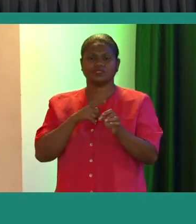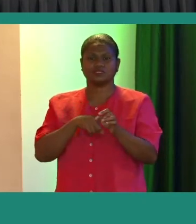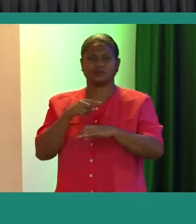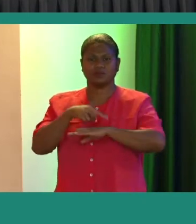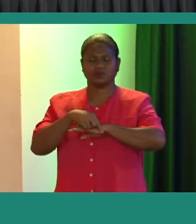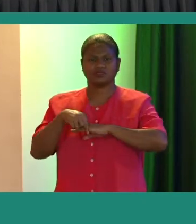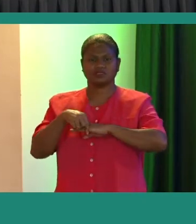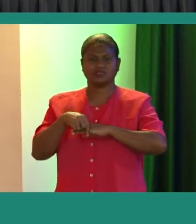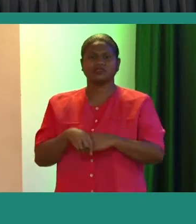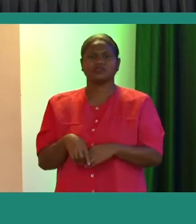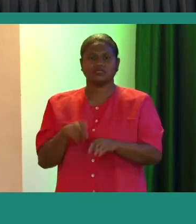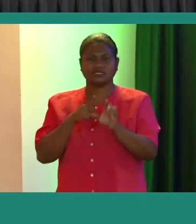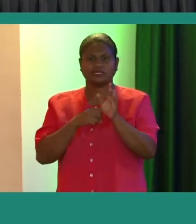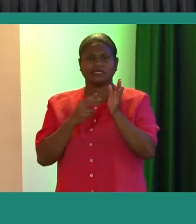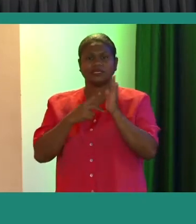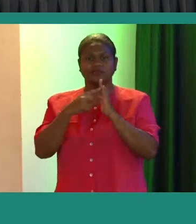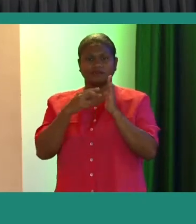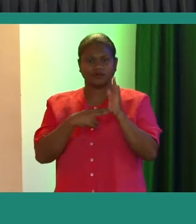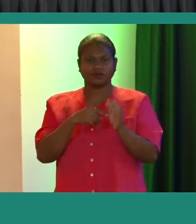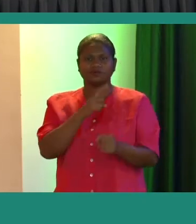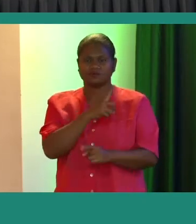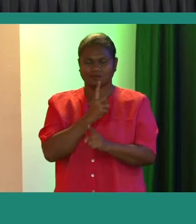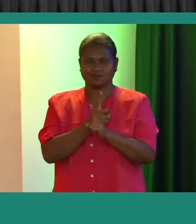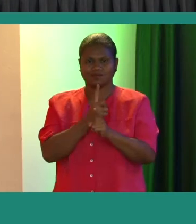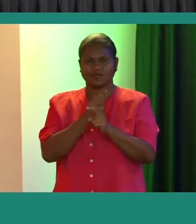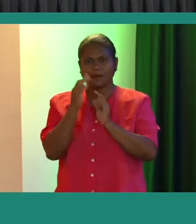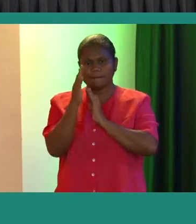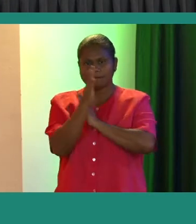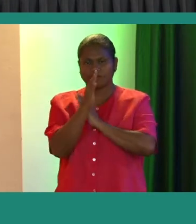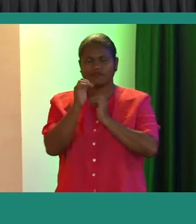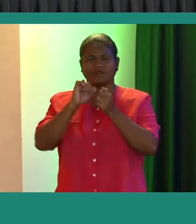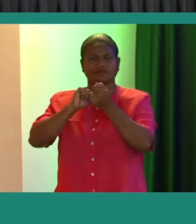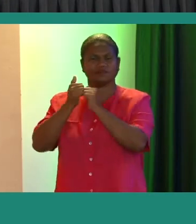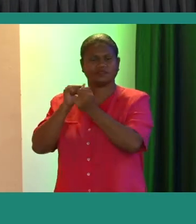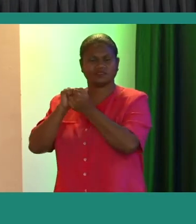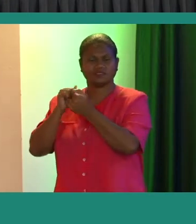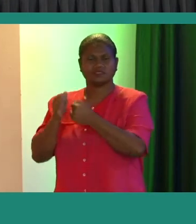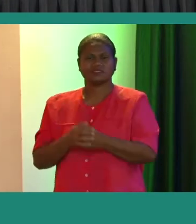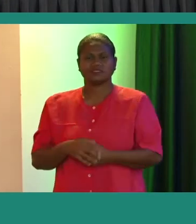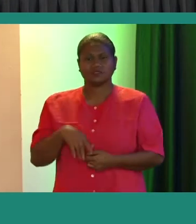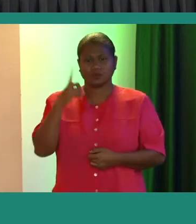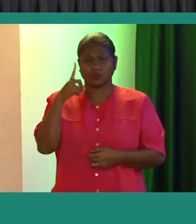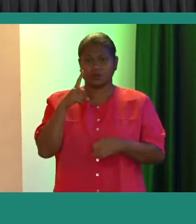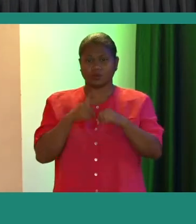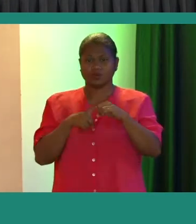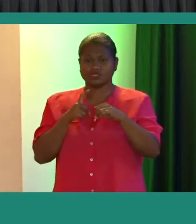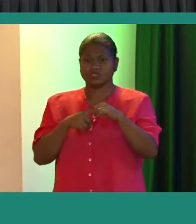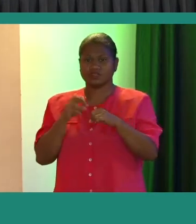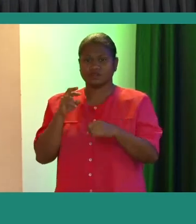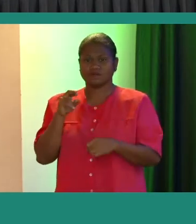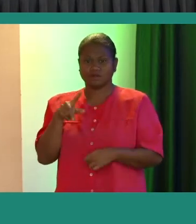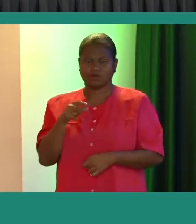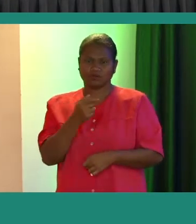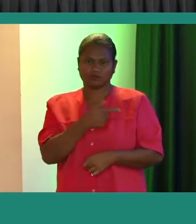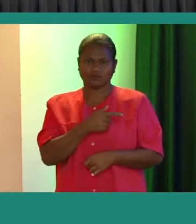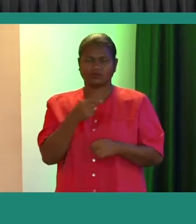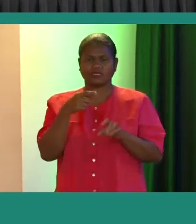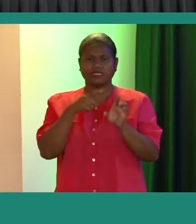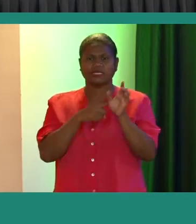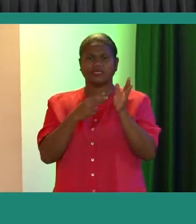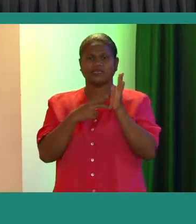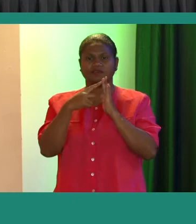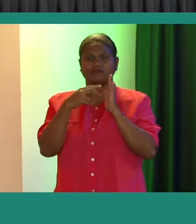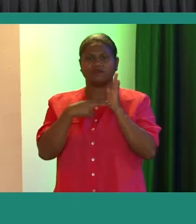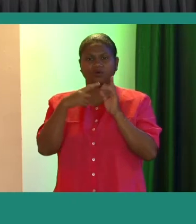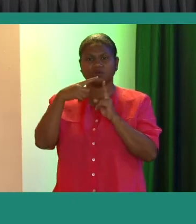Women, speaking on behalf of the private sector. There's a question for you, Yvonne. So one